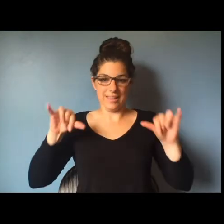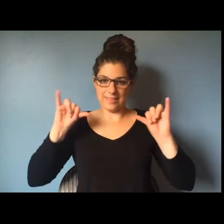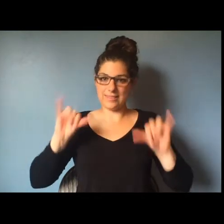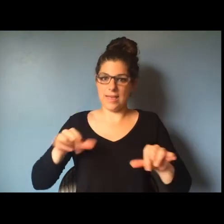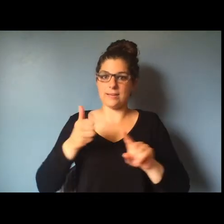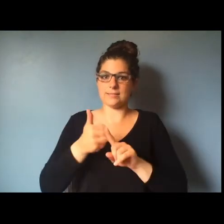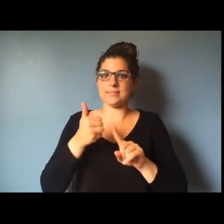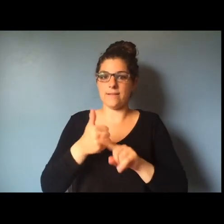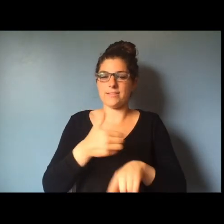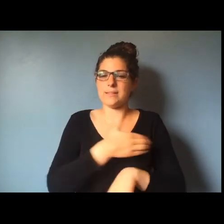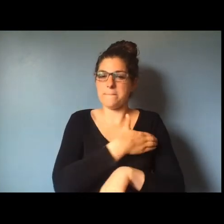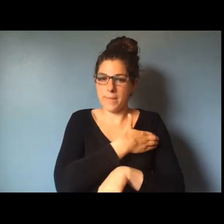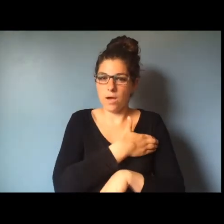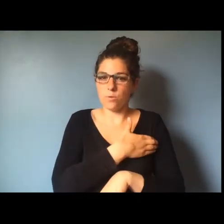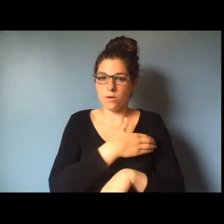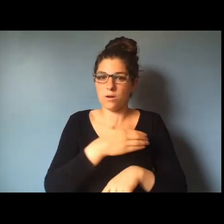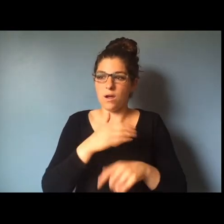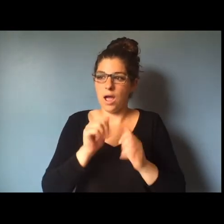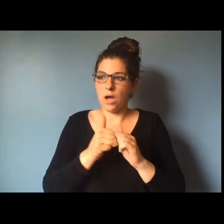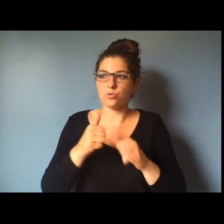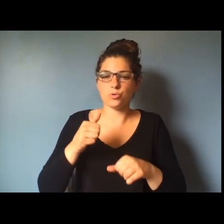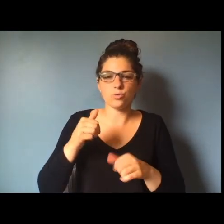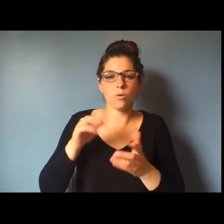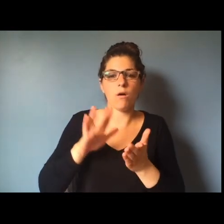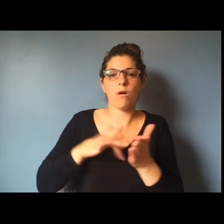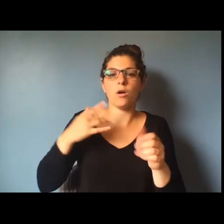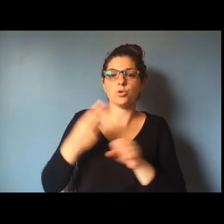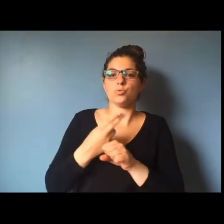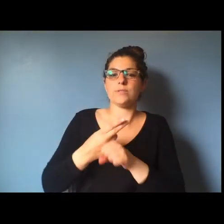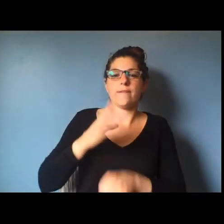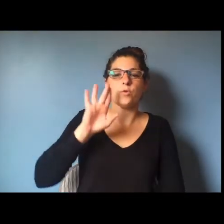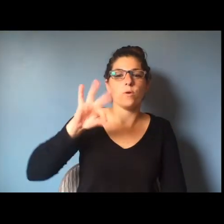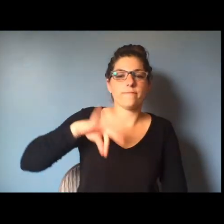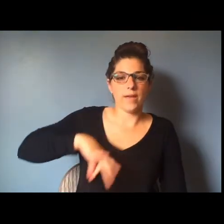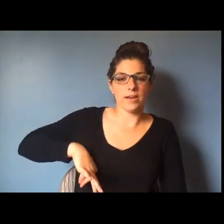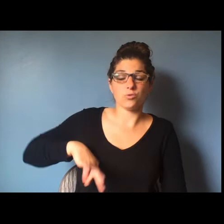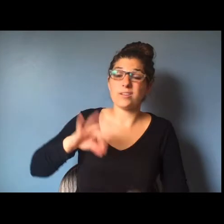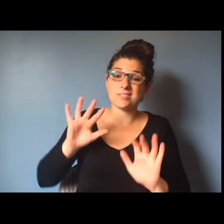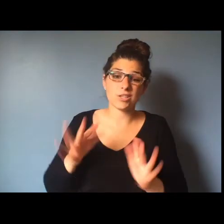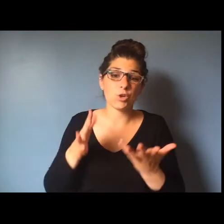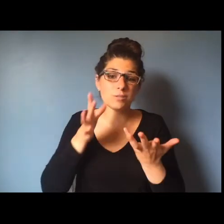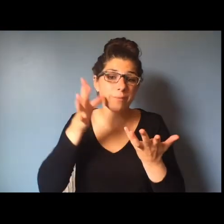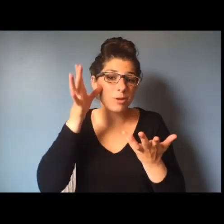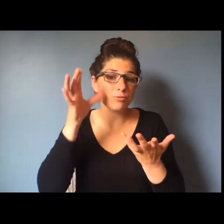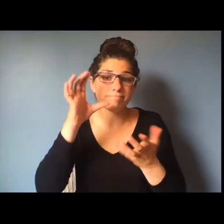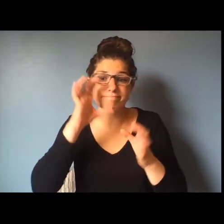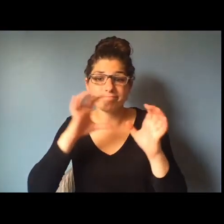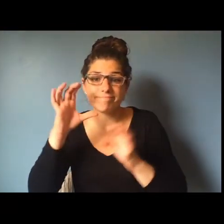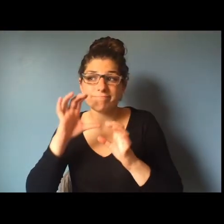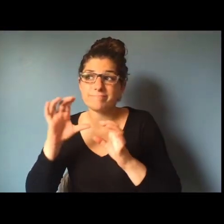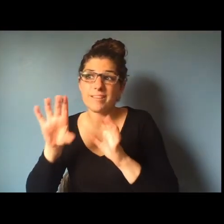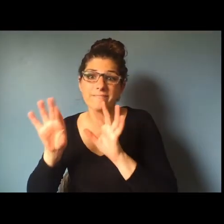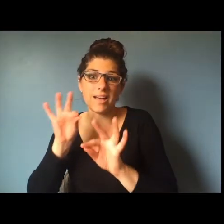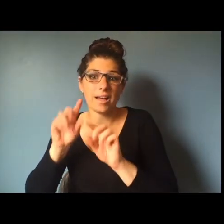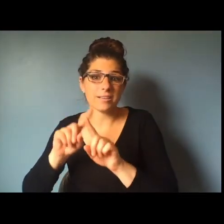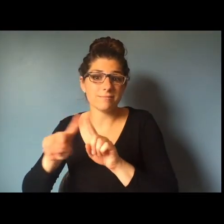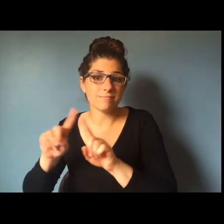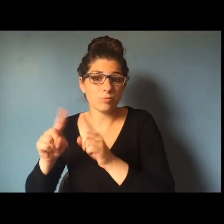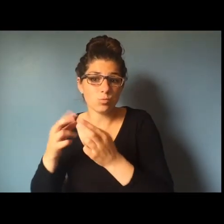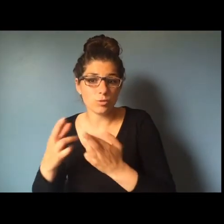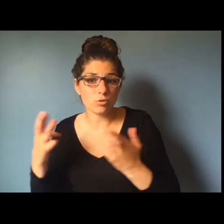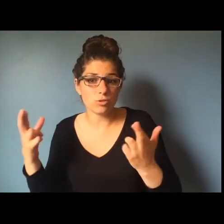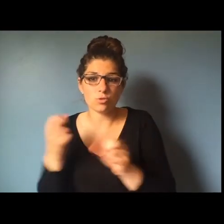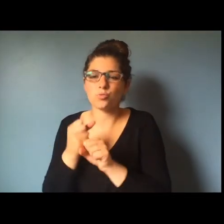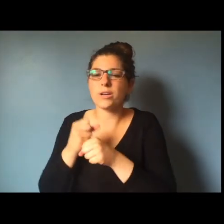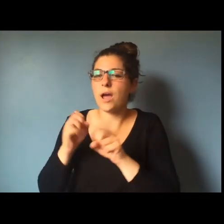to your advantage and how to use that in a positive way. So I would just encourage them to seek out as many resources and create as many opportunities